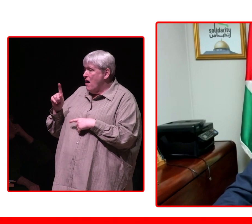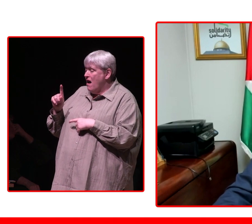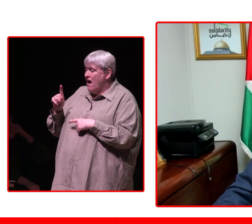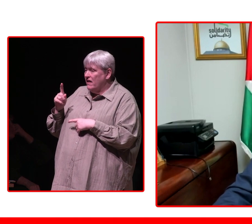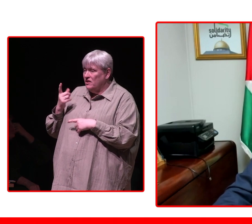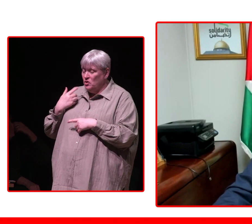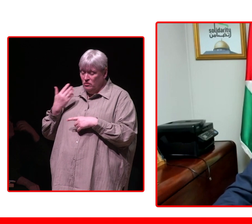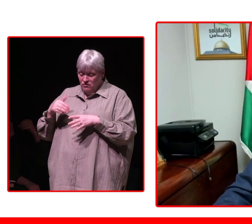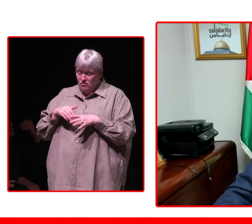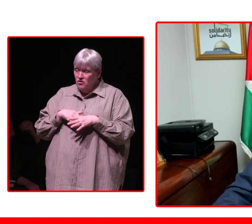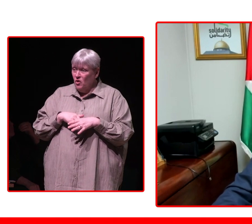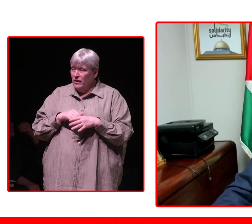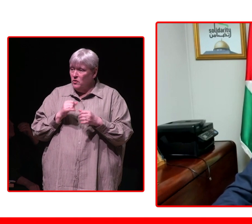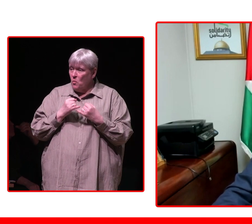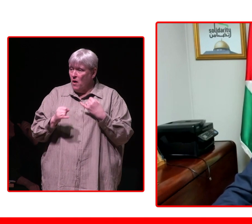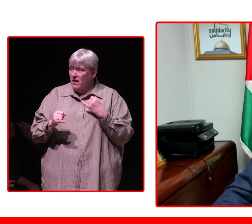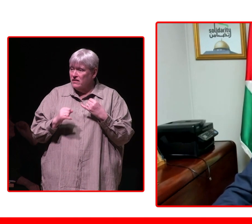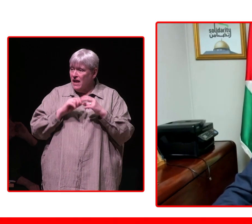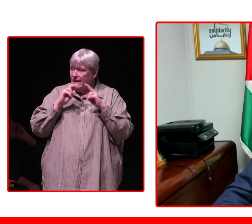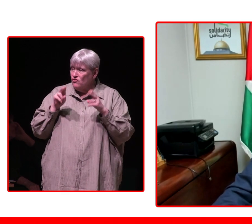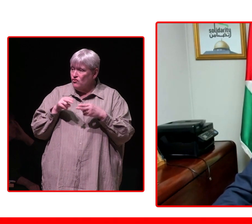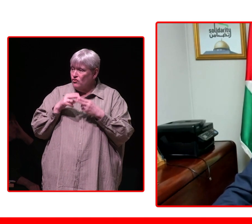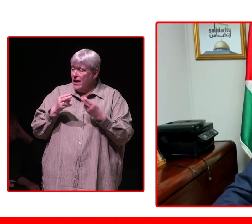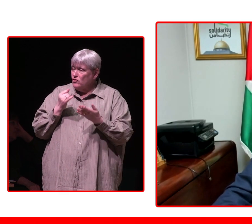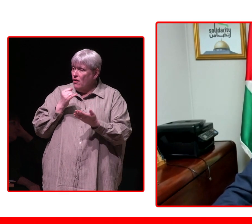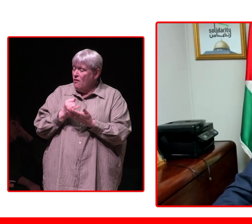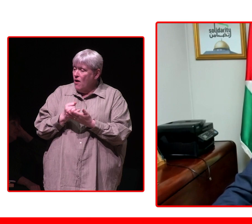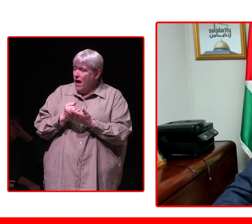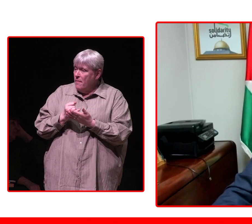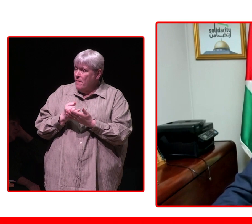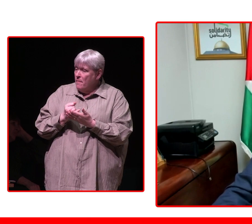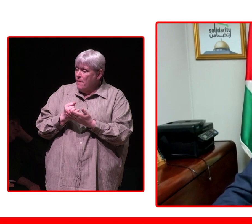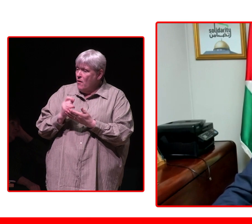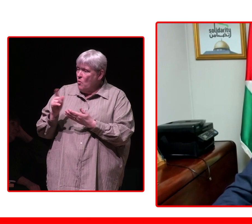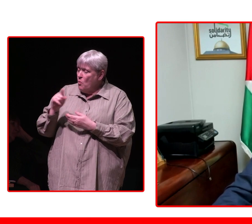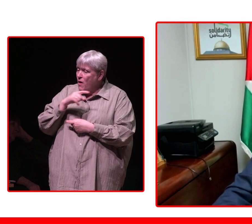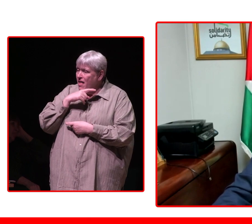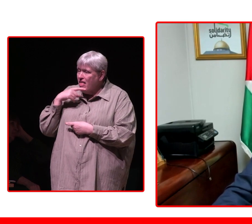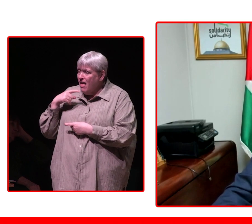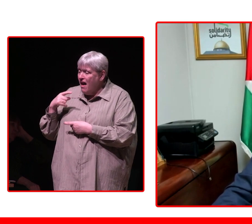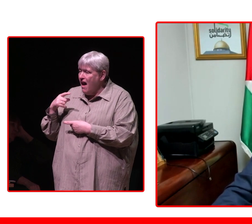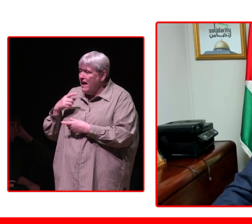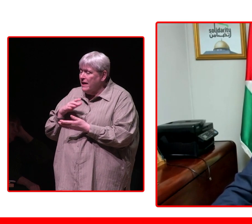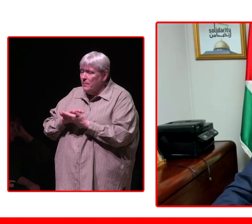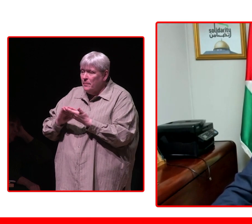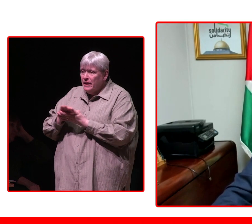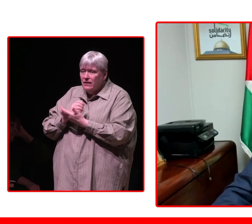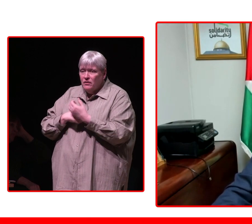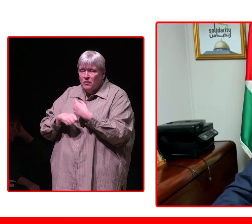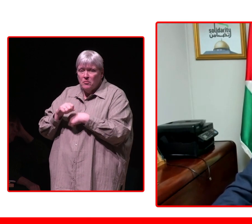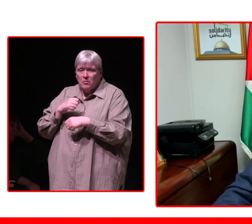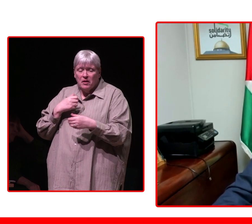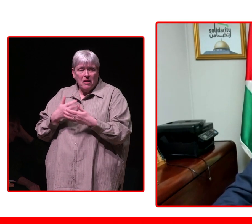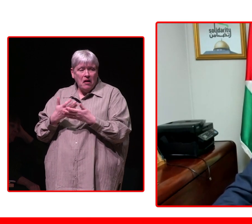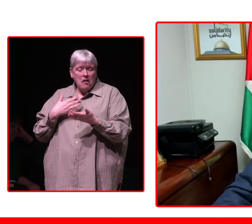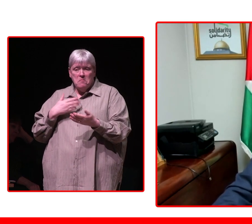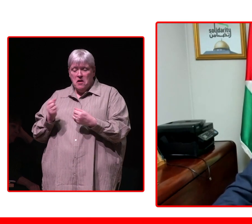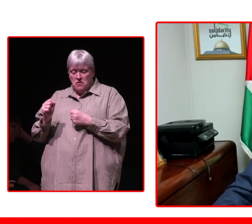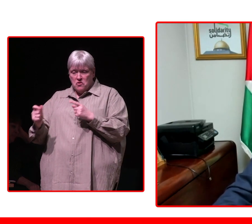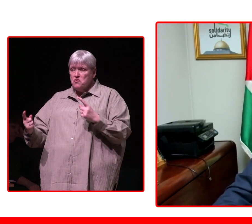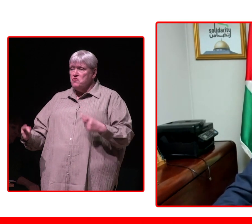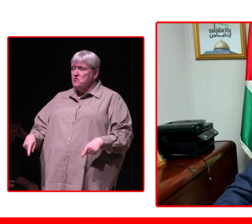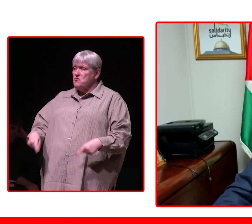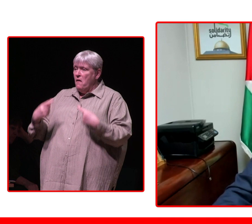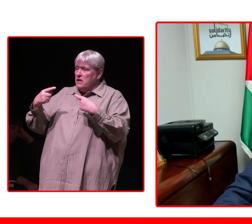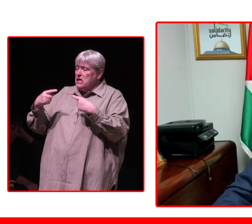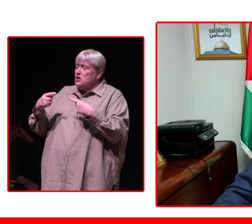of international crimes? What kind of ally drags you into wider regional confrontations? What